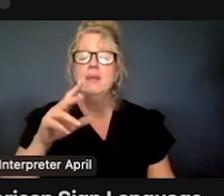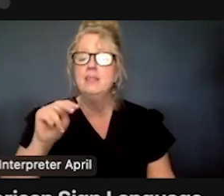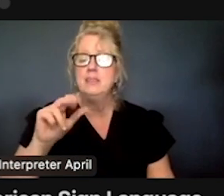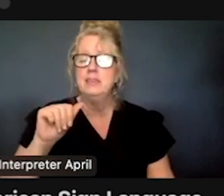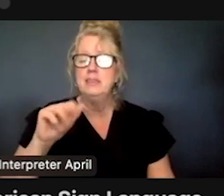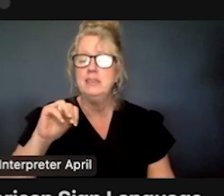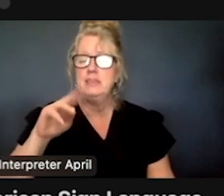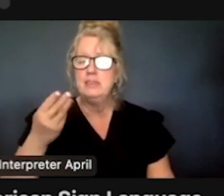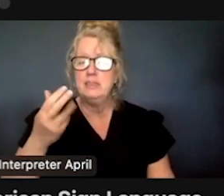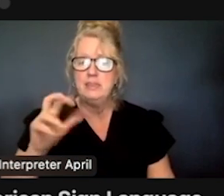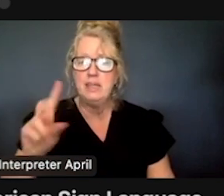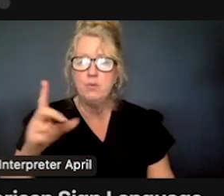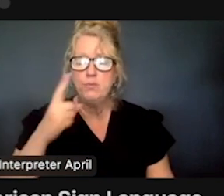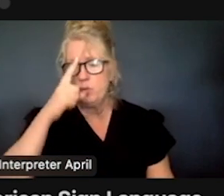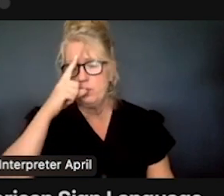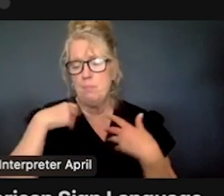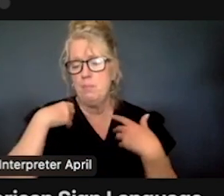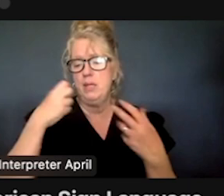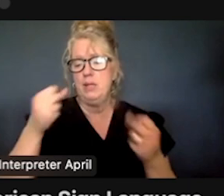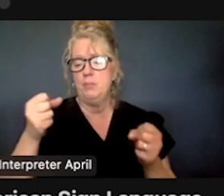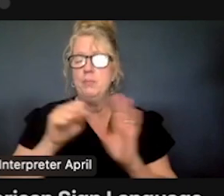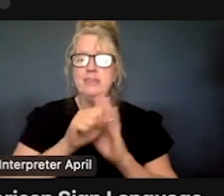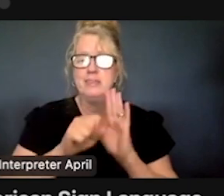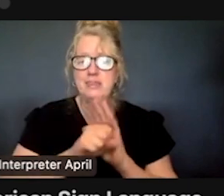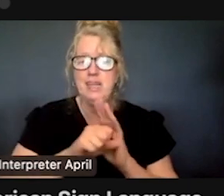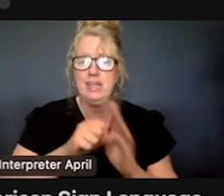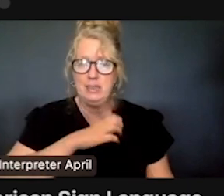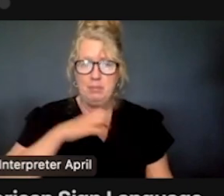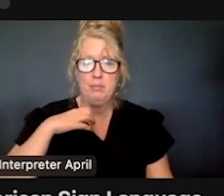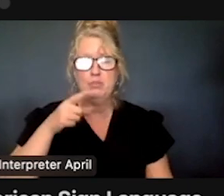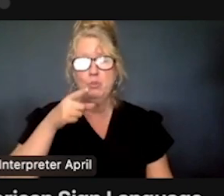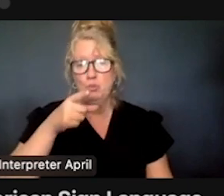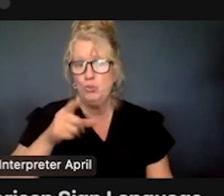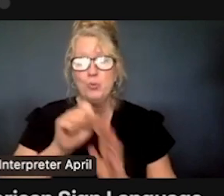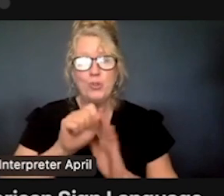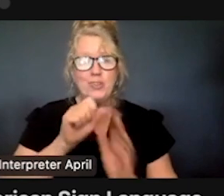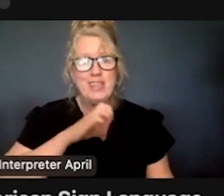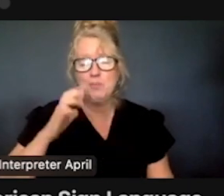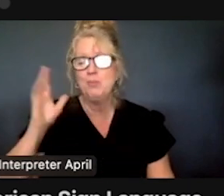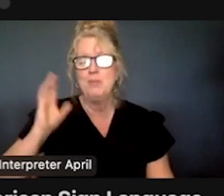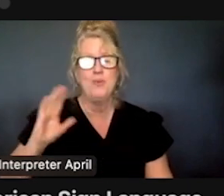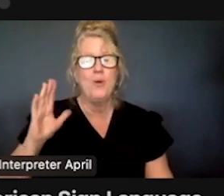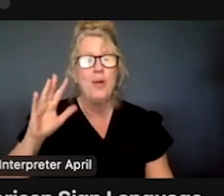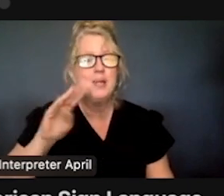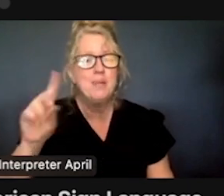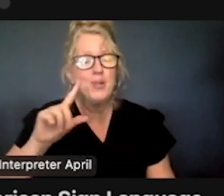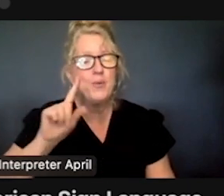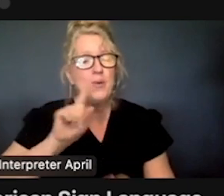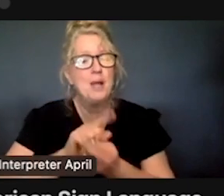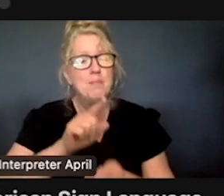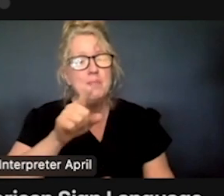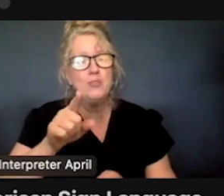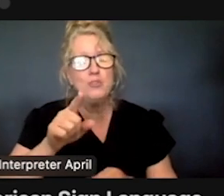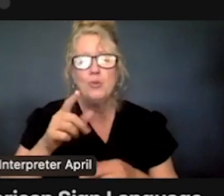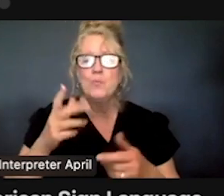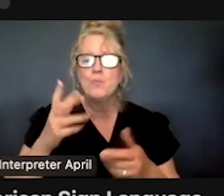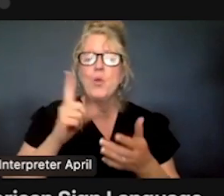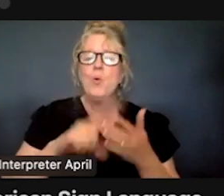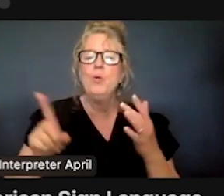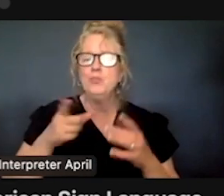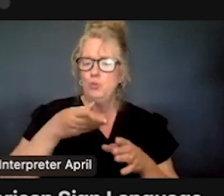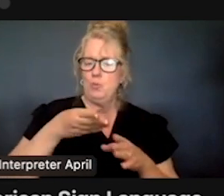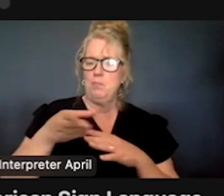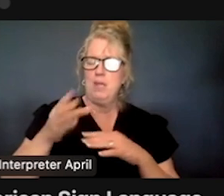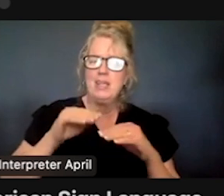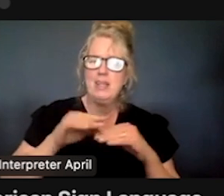supports the mental health state commissioners, and you were a state commissioner when I met you in Maryland. What's your main advice to the